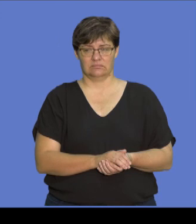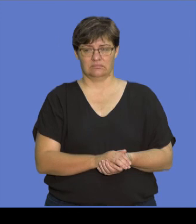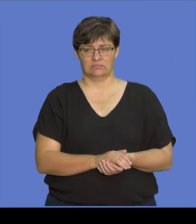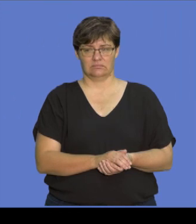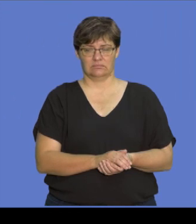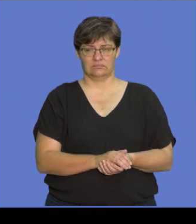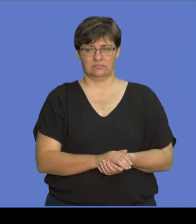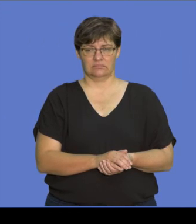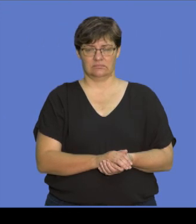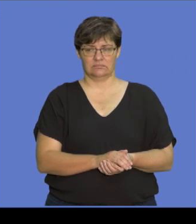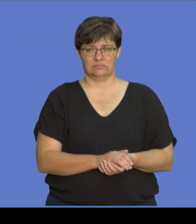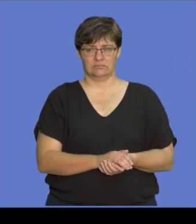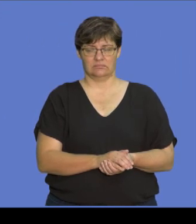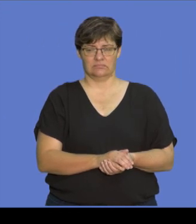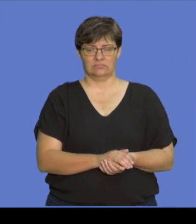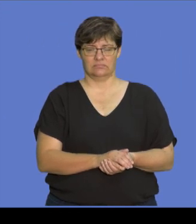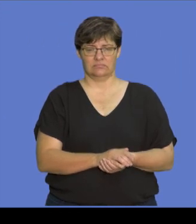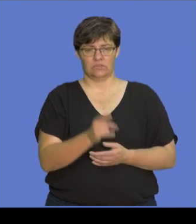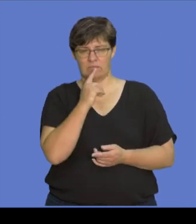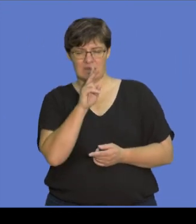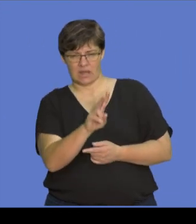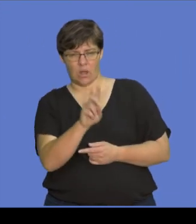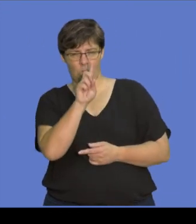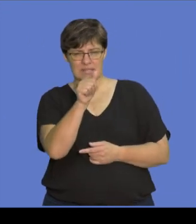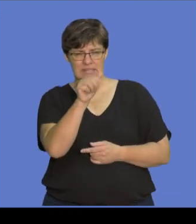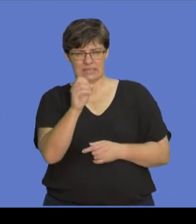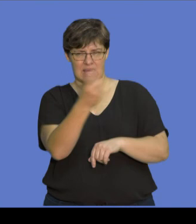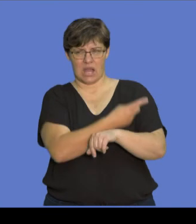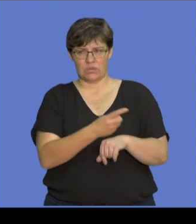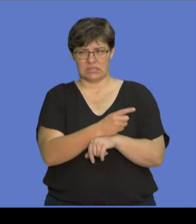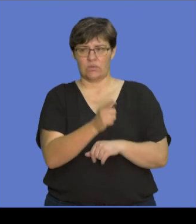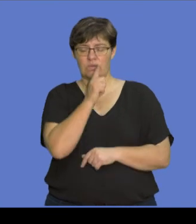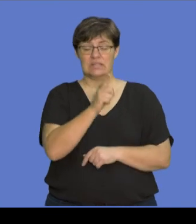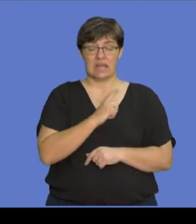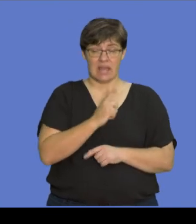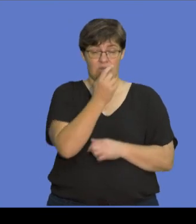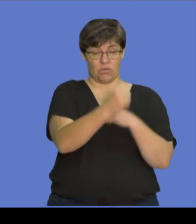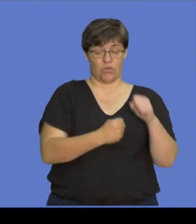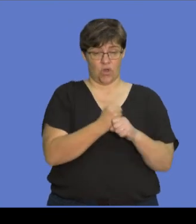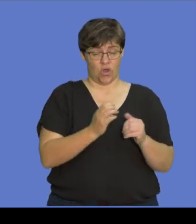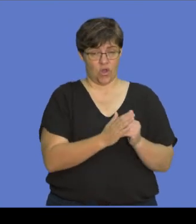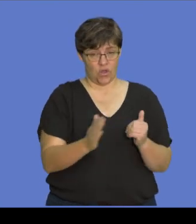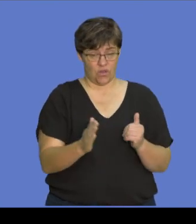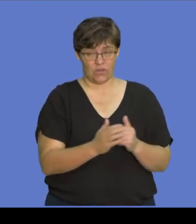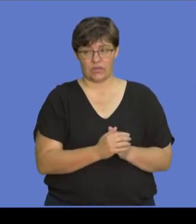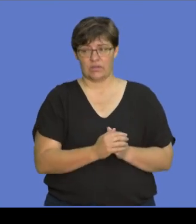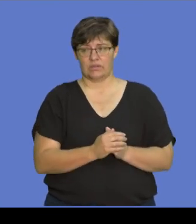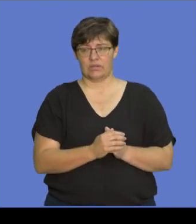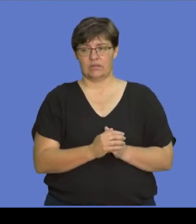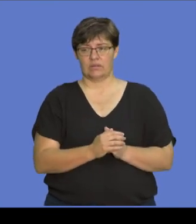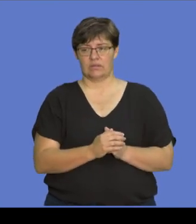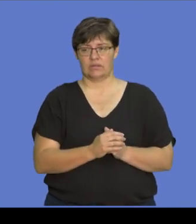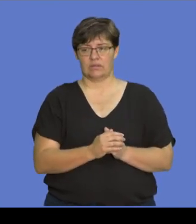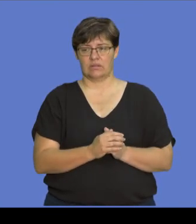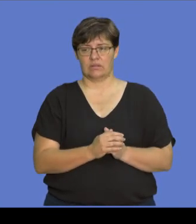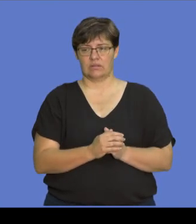I think that's the best place to put it there. So we had 160 hours, we said, during the year, and